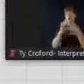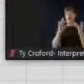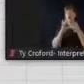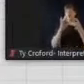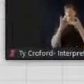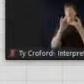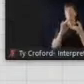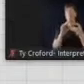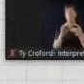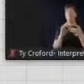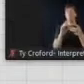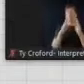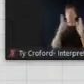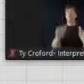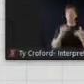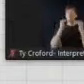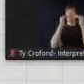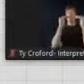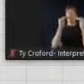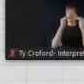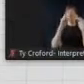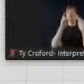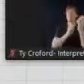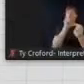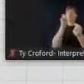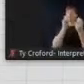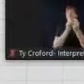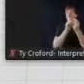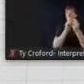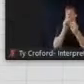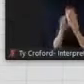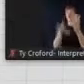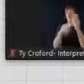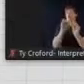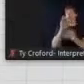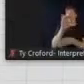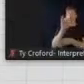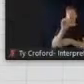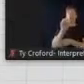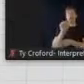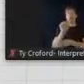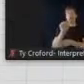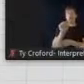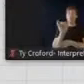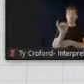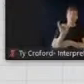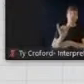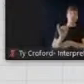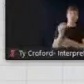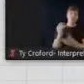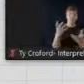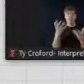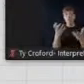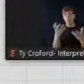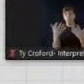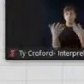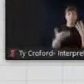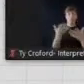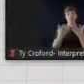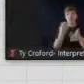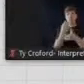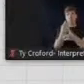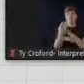those up to a certain level. And then, of course, the COLA is added on top of that. So I just wanted to just make sure that we were all still,